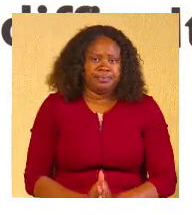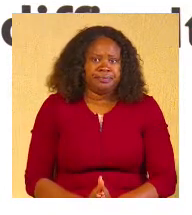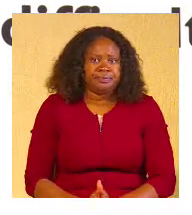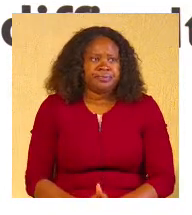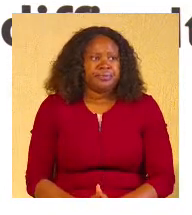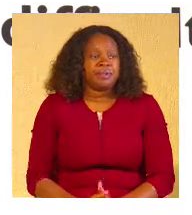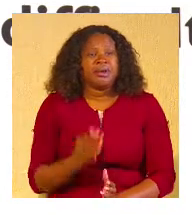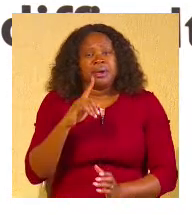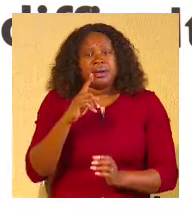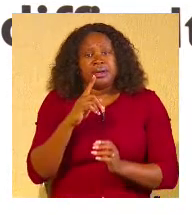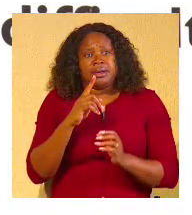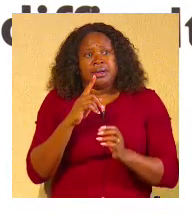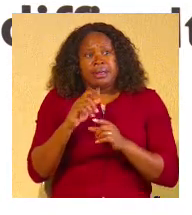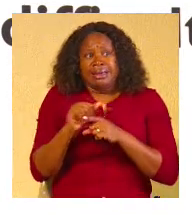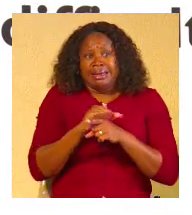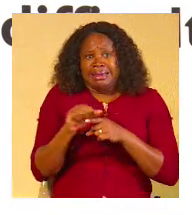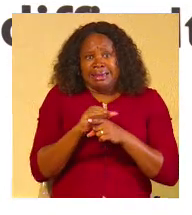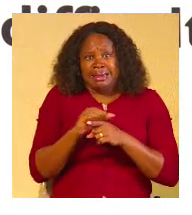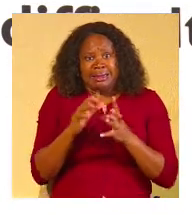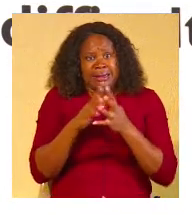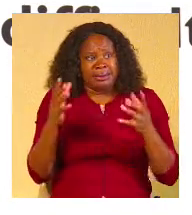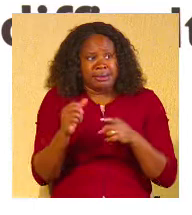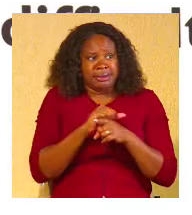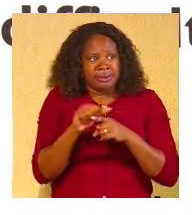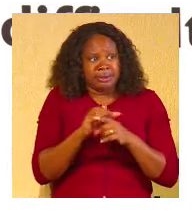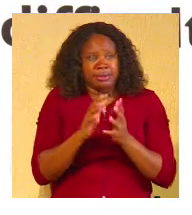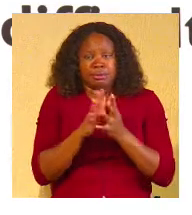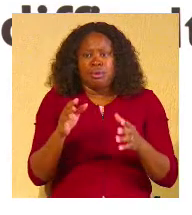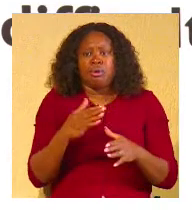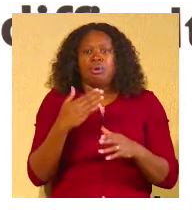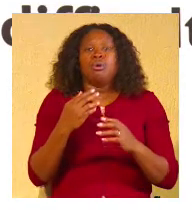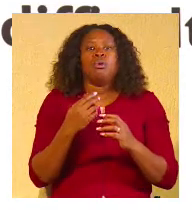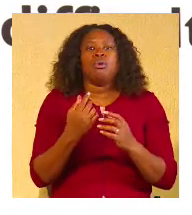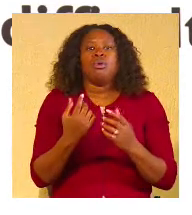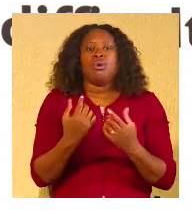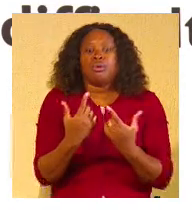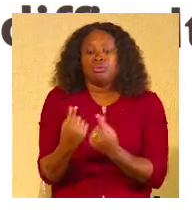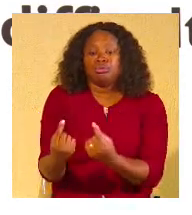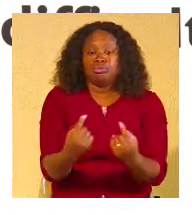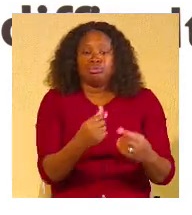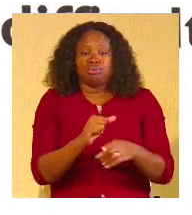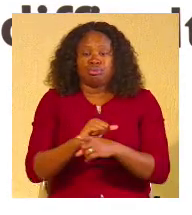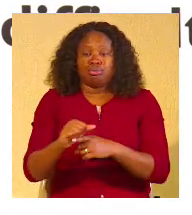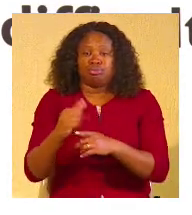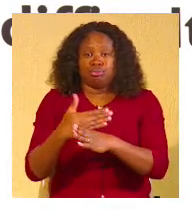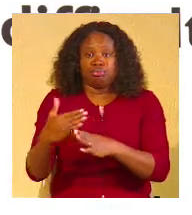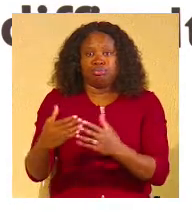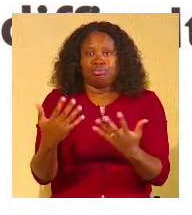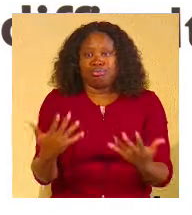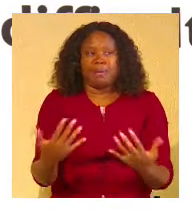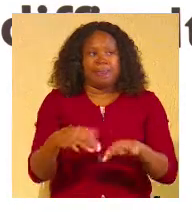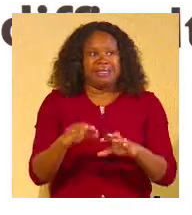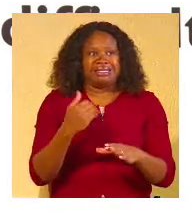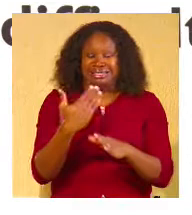our training, the major part of it is mostly the practical teaching. So hence,